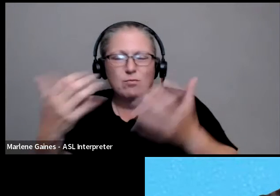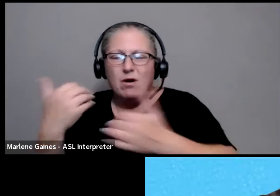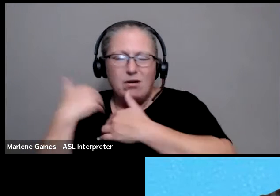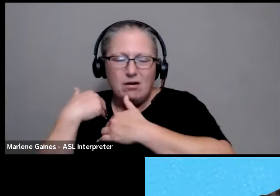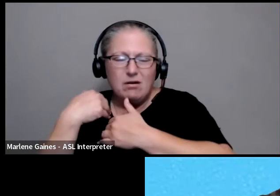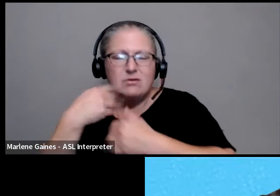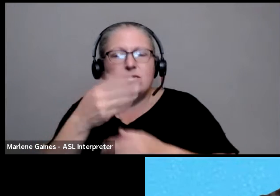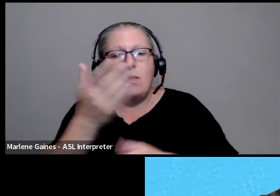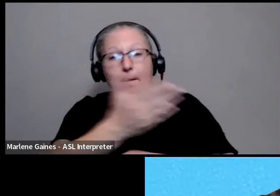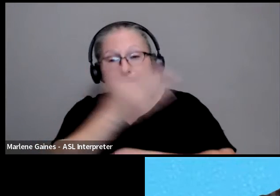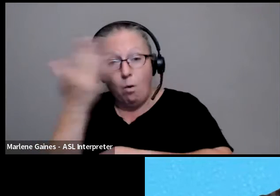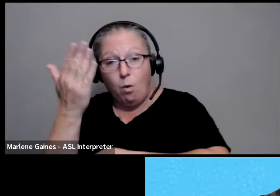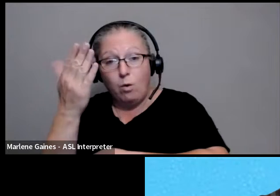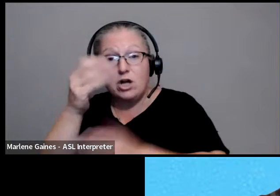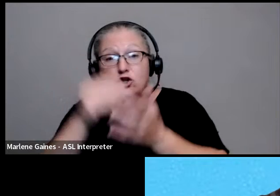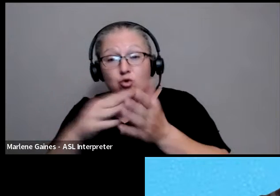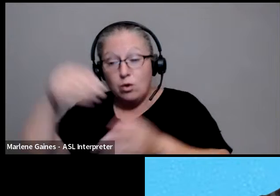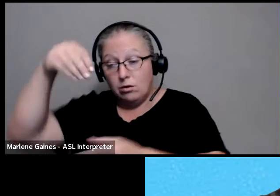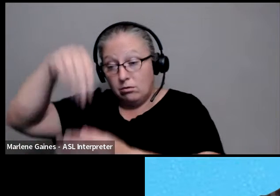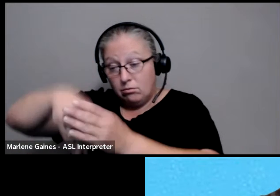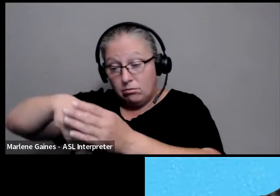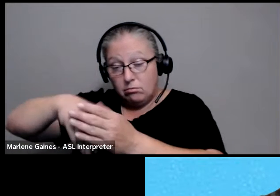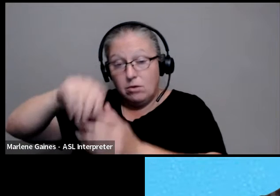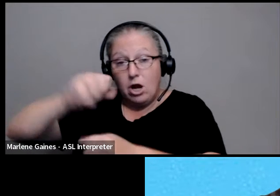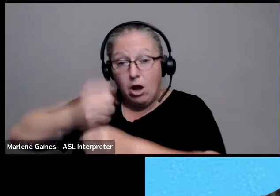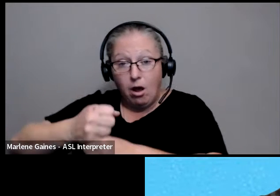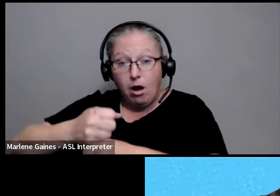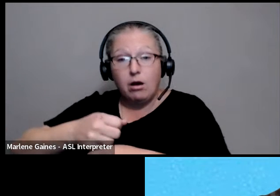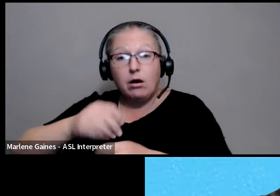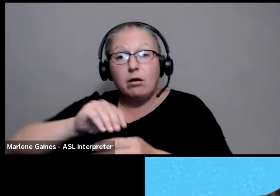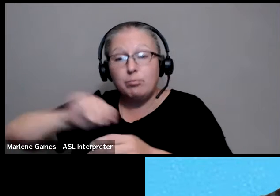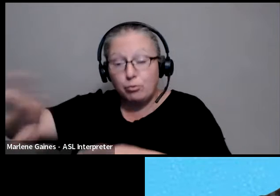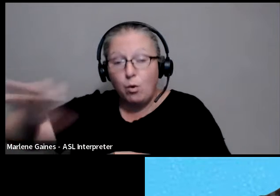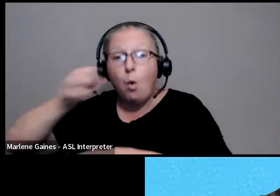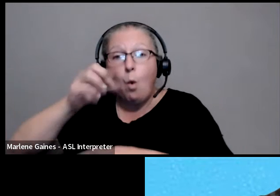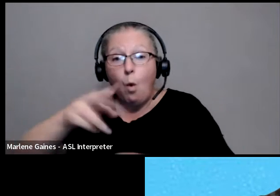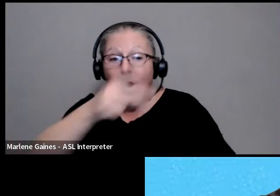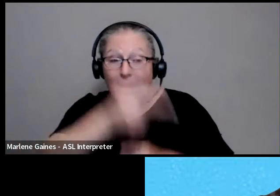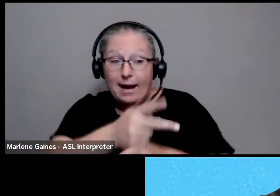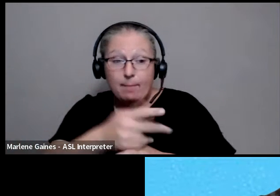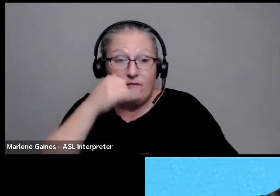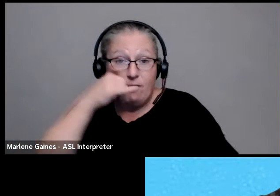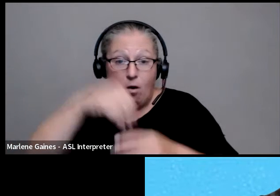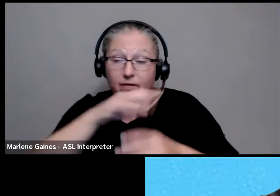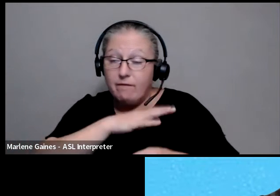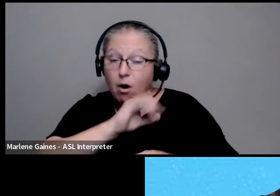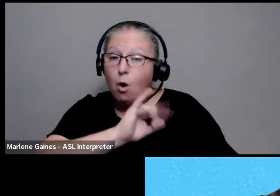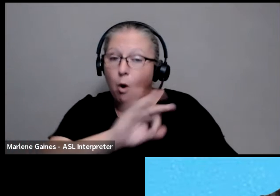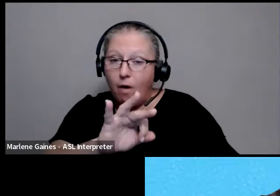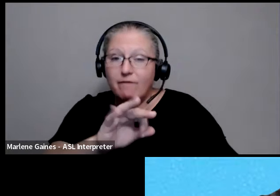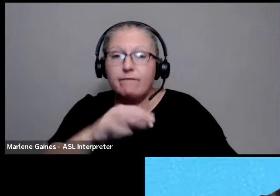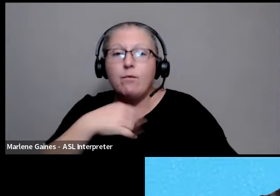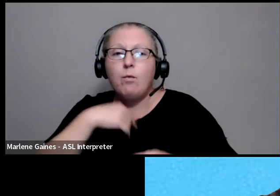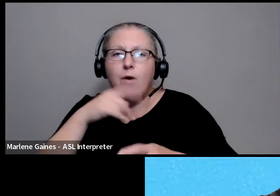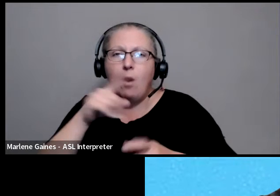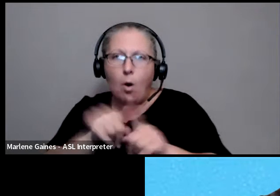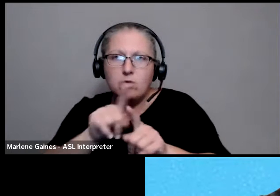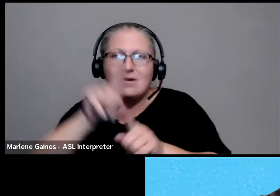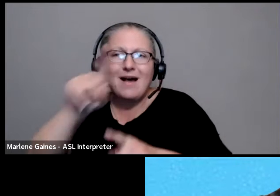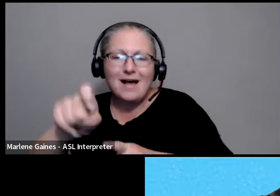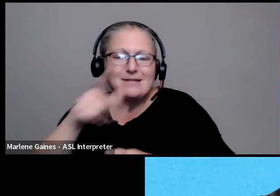in if they want it, or if they keep it there, we make sure it's turned off. But we also asked all of our parents to sign a form as far